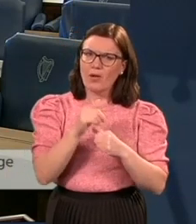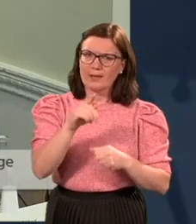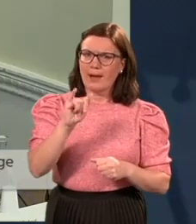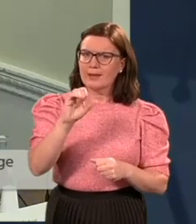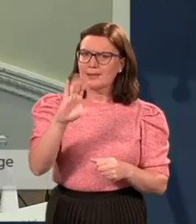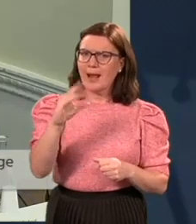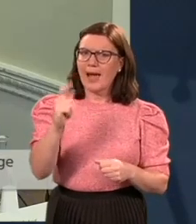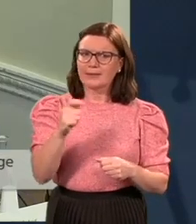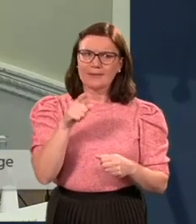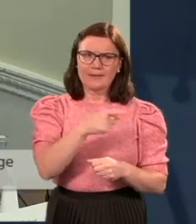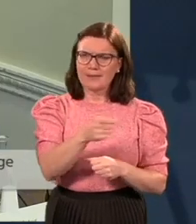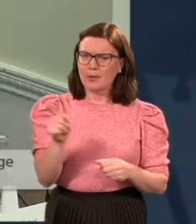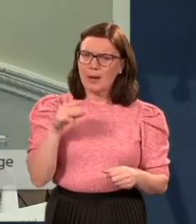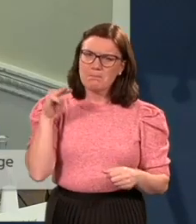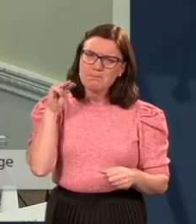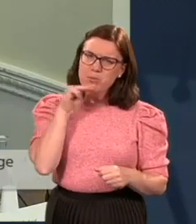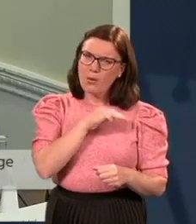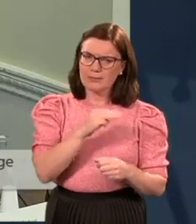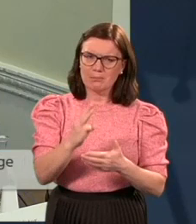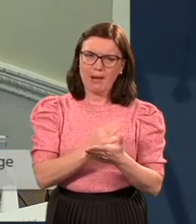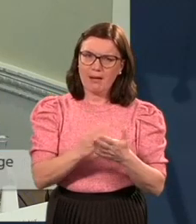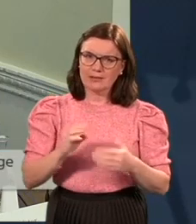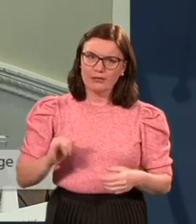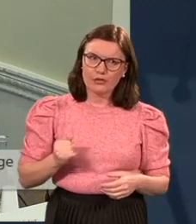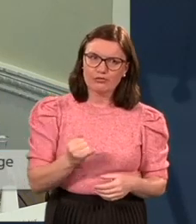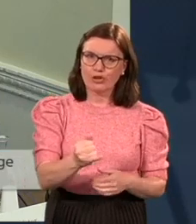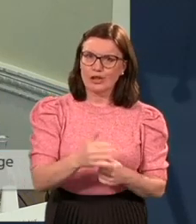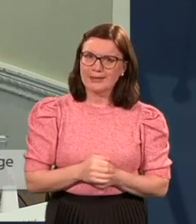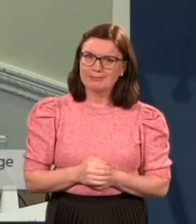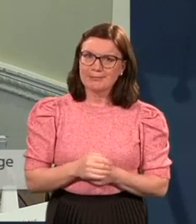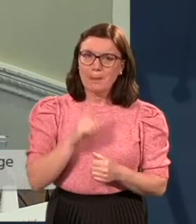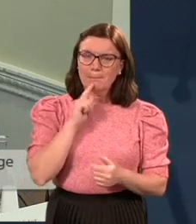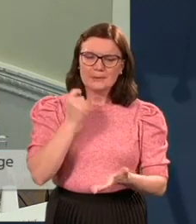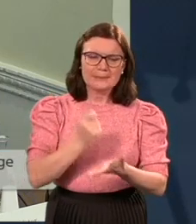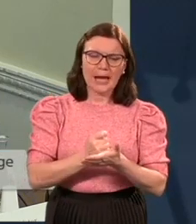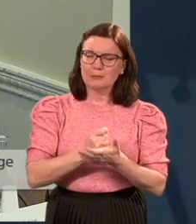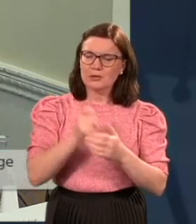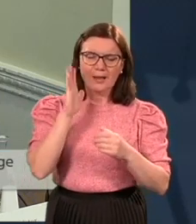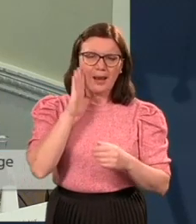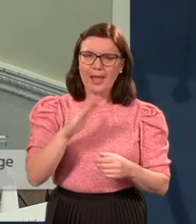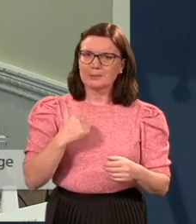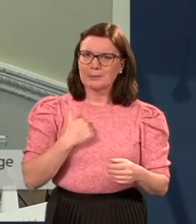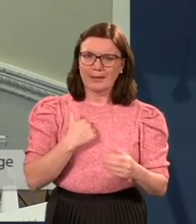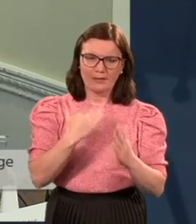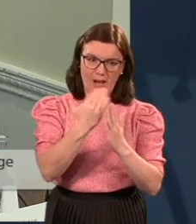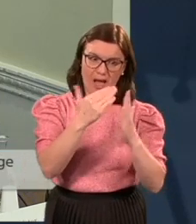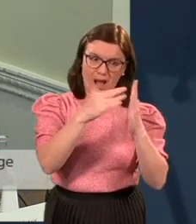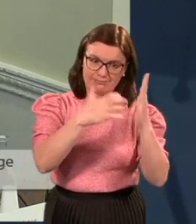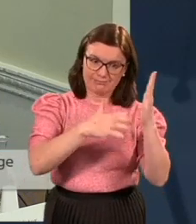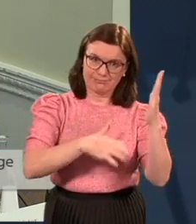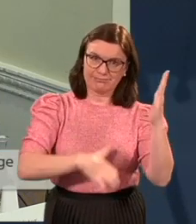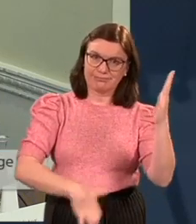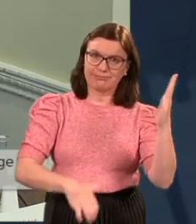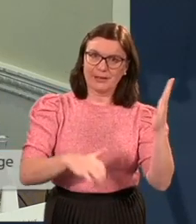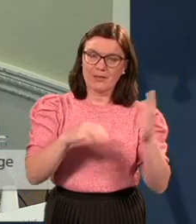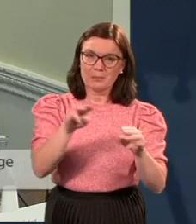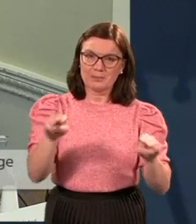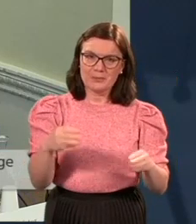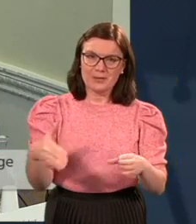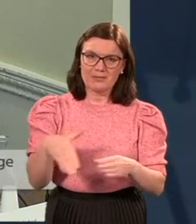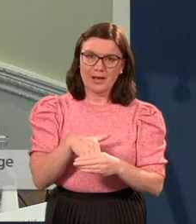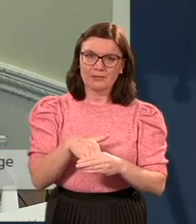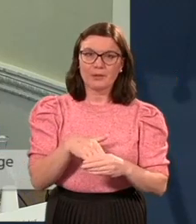to its commencement. Unfortunately, time does not allow me to go through the long list here. As you